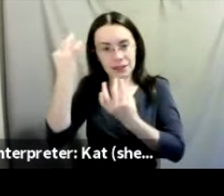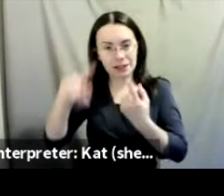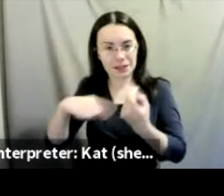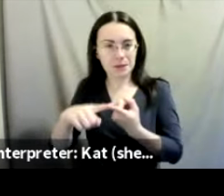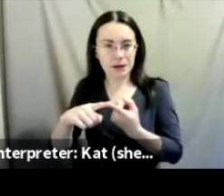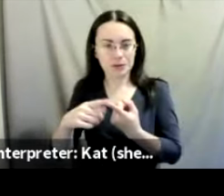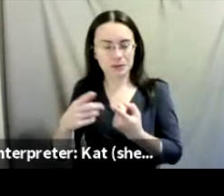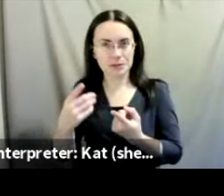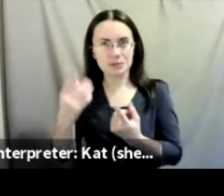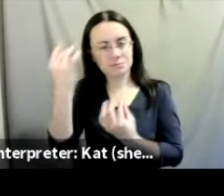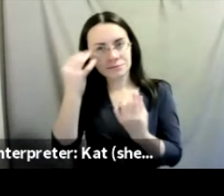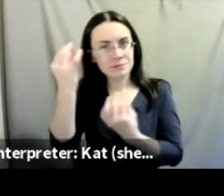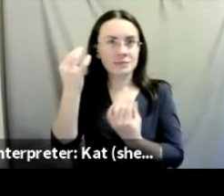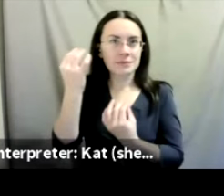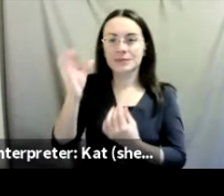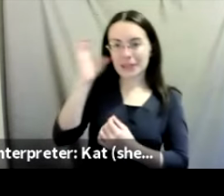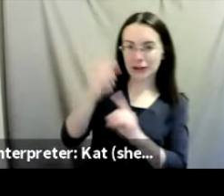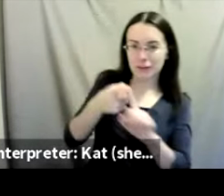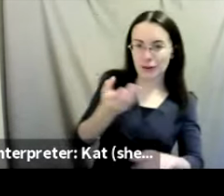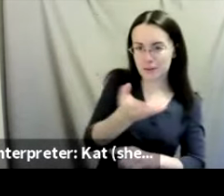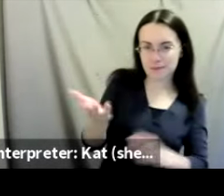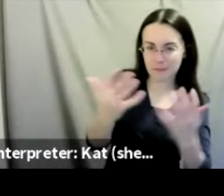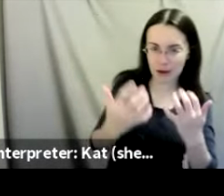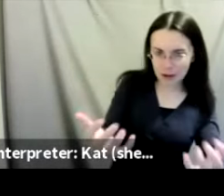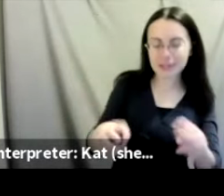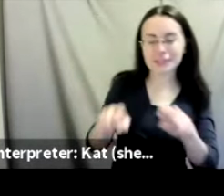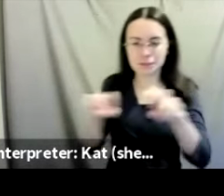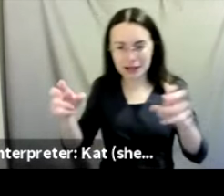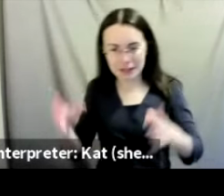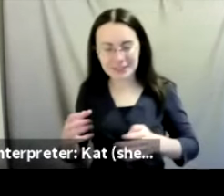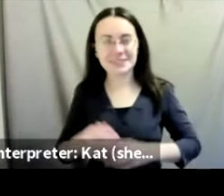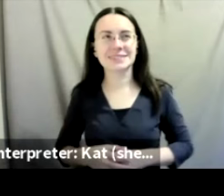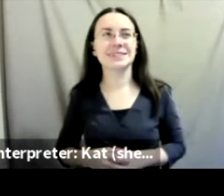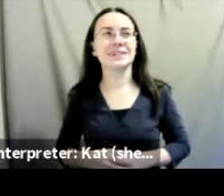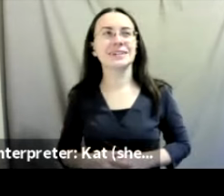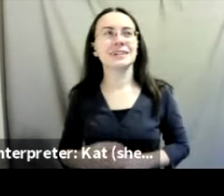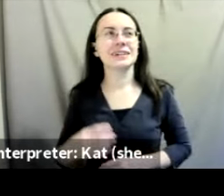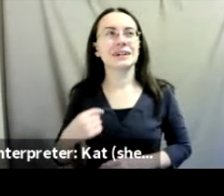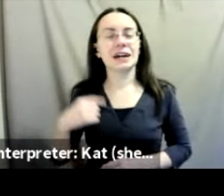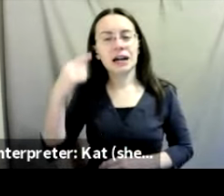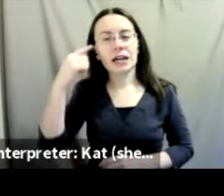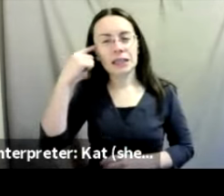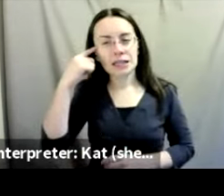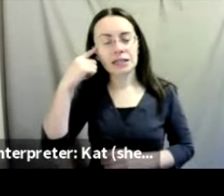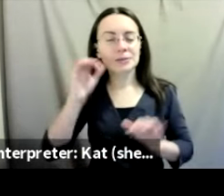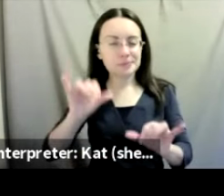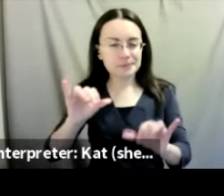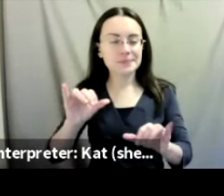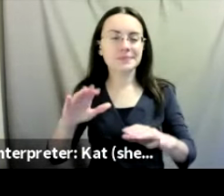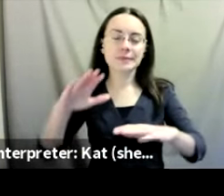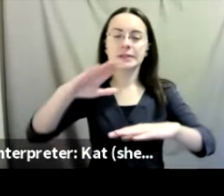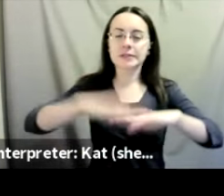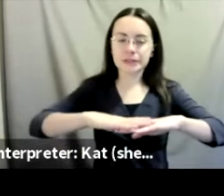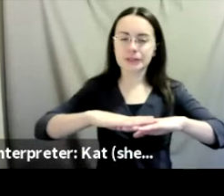audience members and our presentation is that there's a lot of intersection between